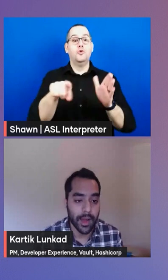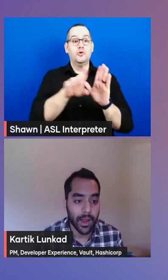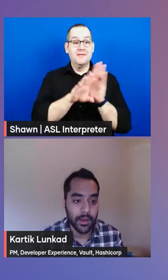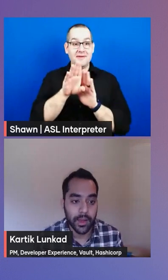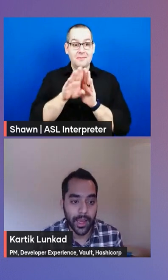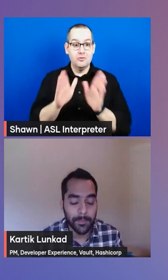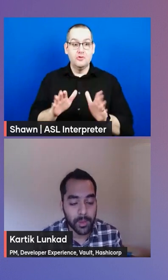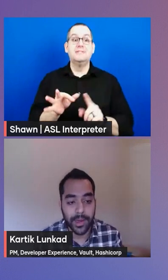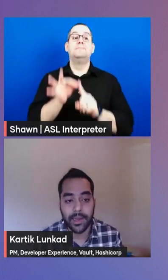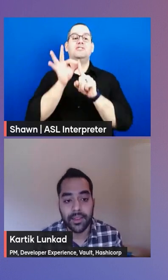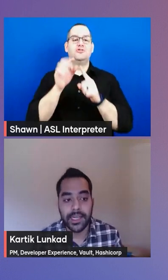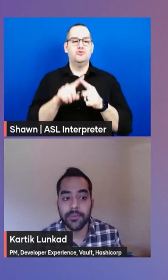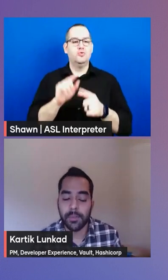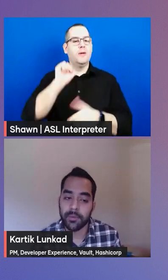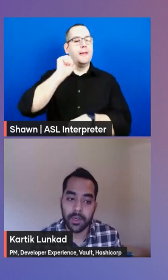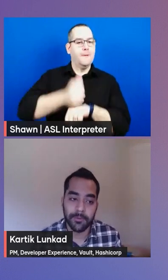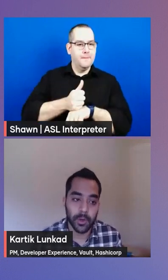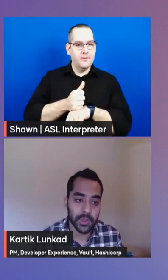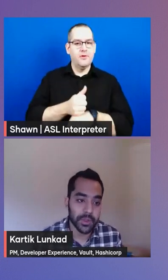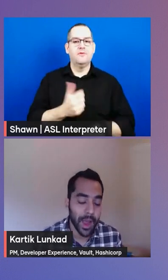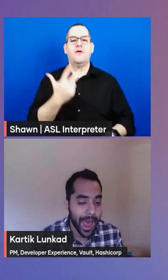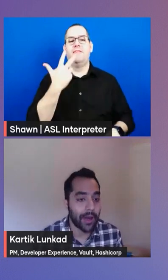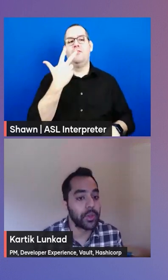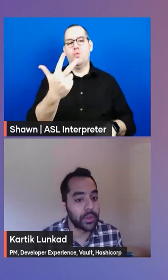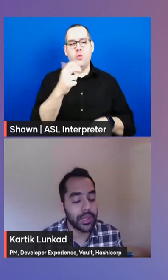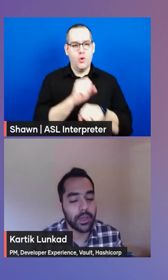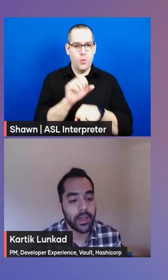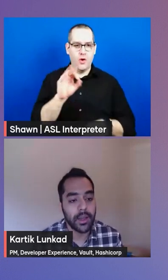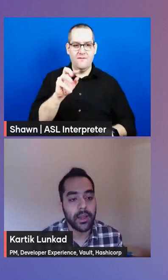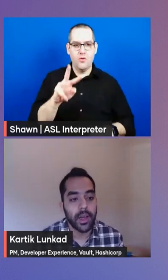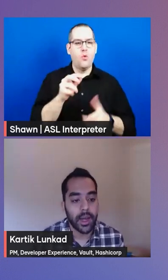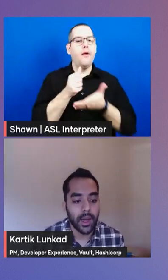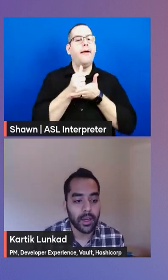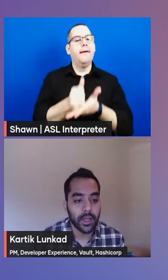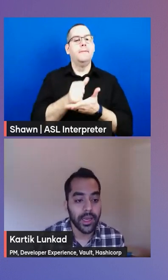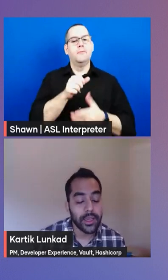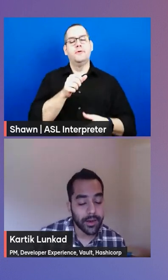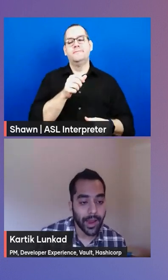you implement 3 developer workflows to how you can